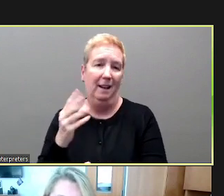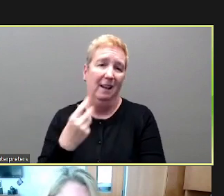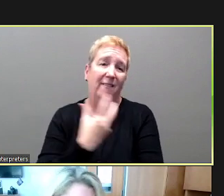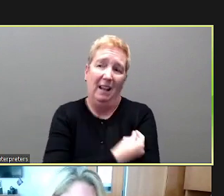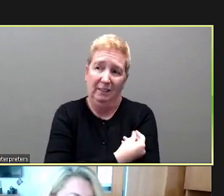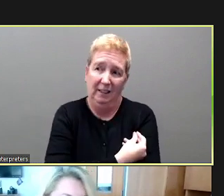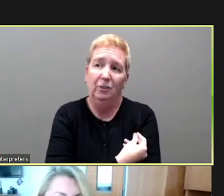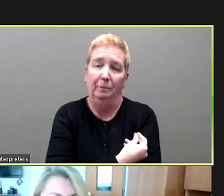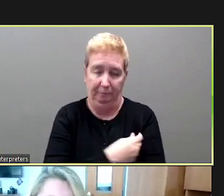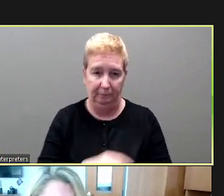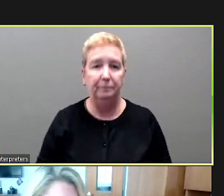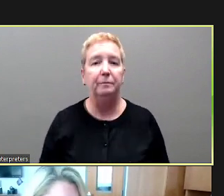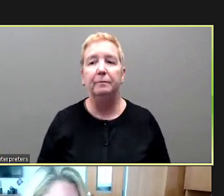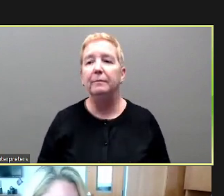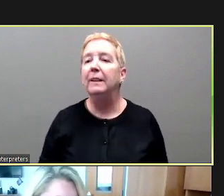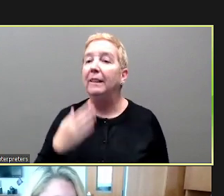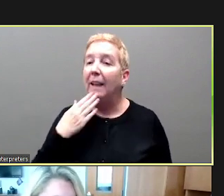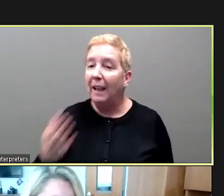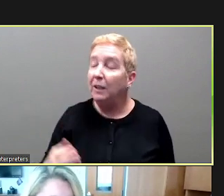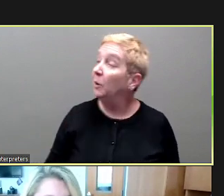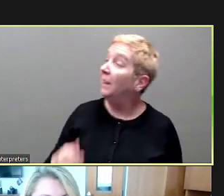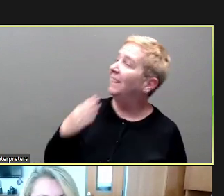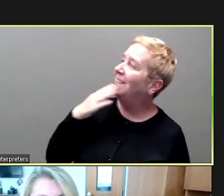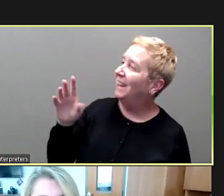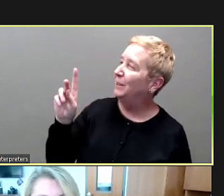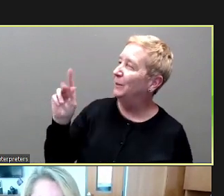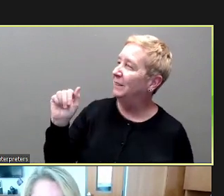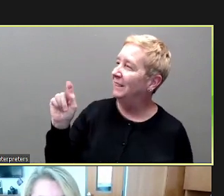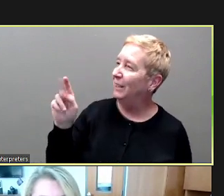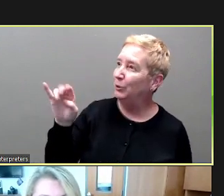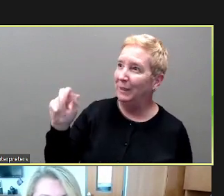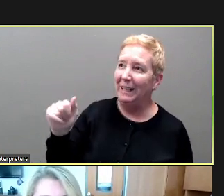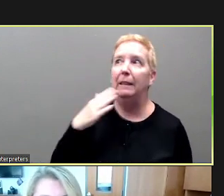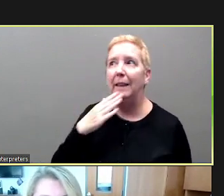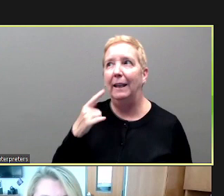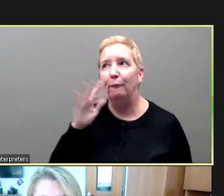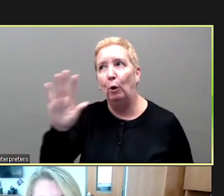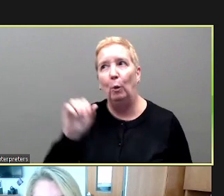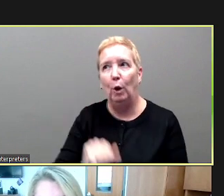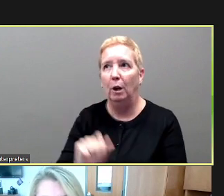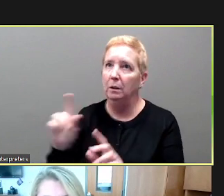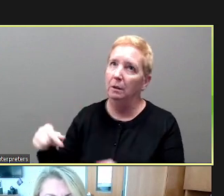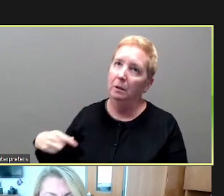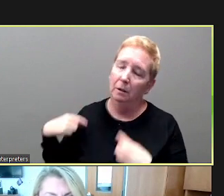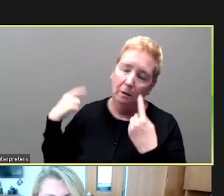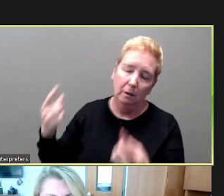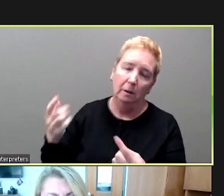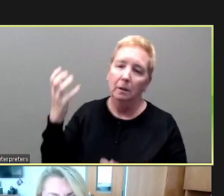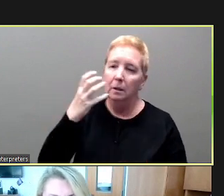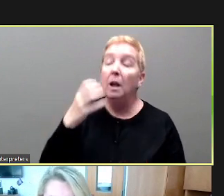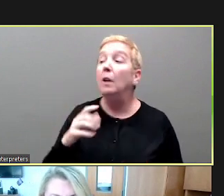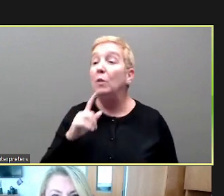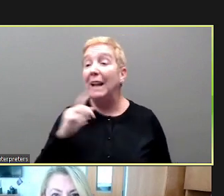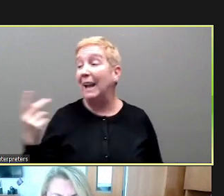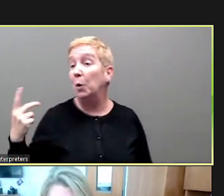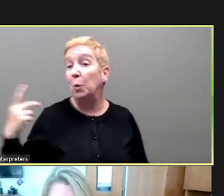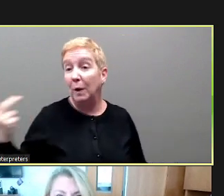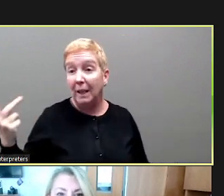Thank you. Thanks, Katrina. And thanks for all your hard work. Katrina and I have had many